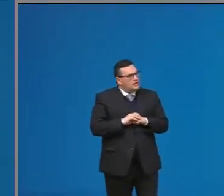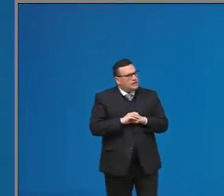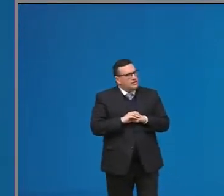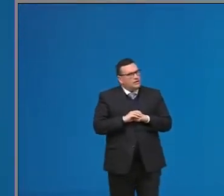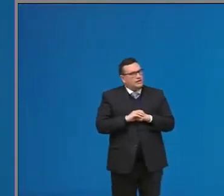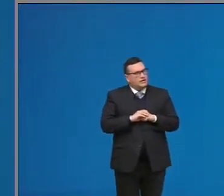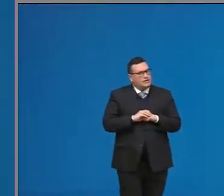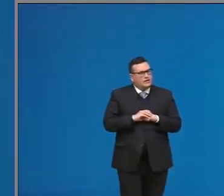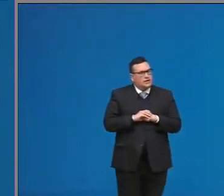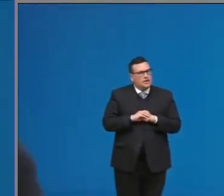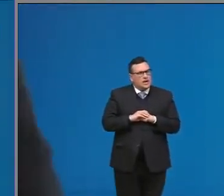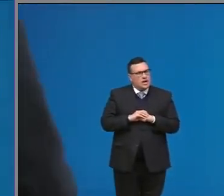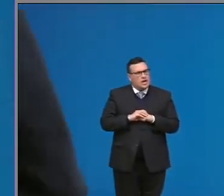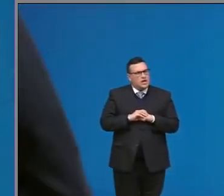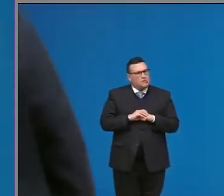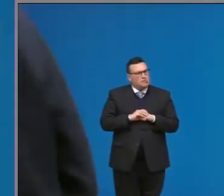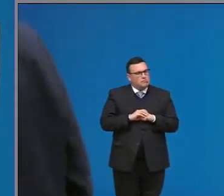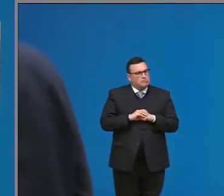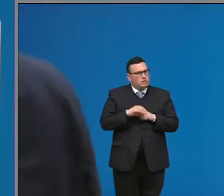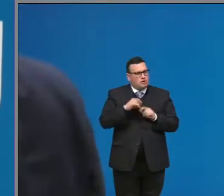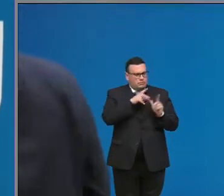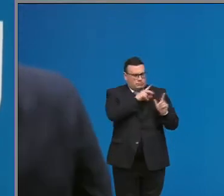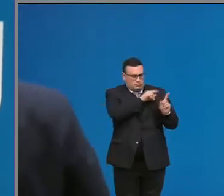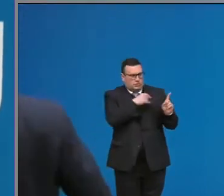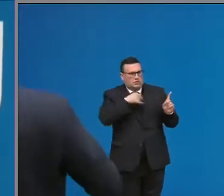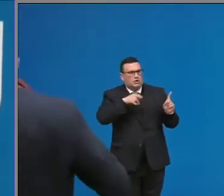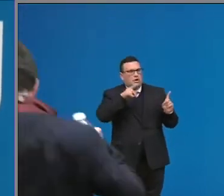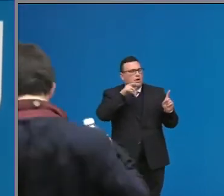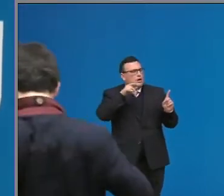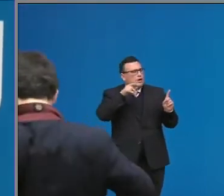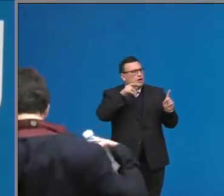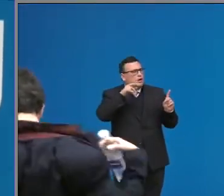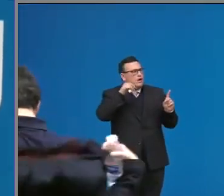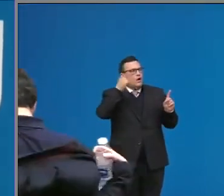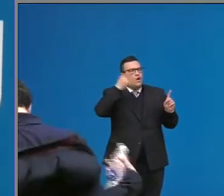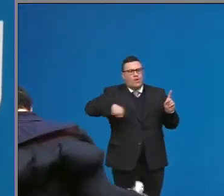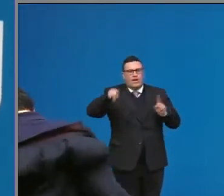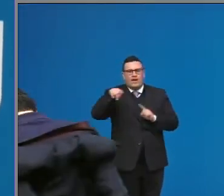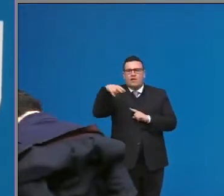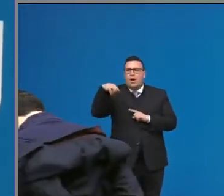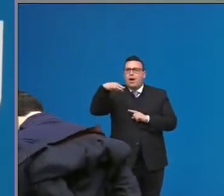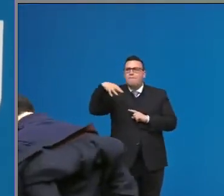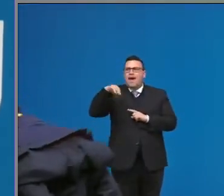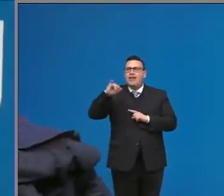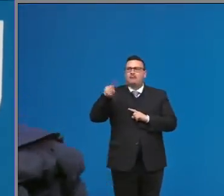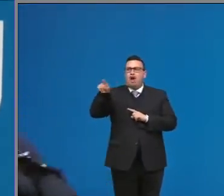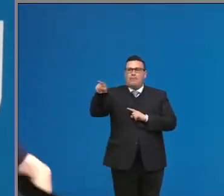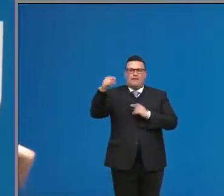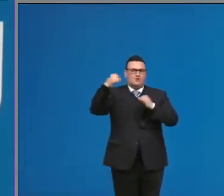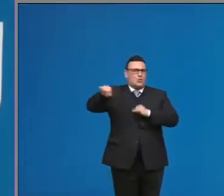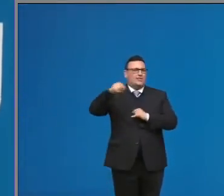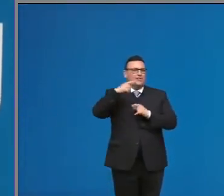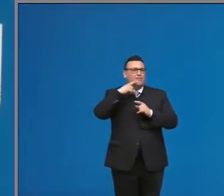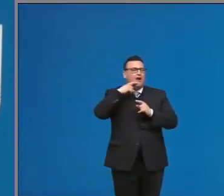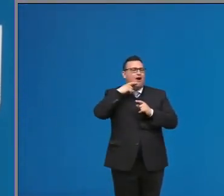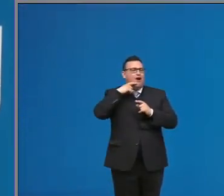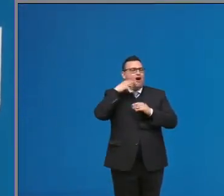Finally, I would like to welcome Mr. Malek Zuaiter, the Business Development Executive from MindRockets.